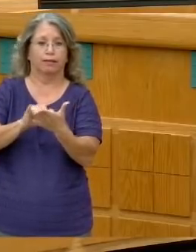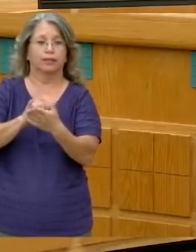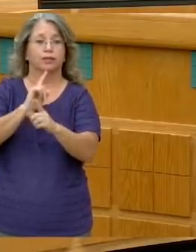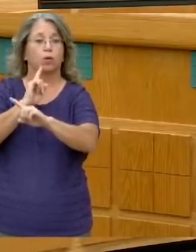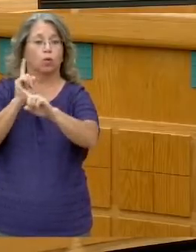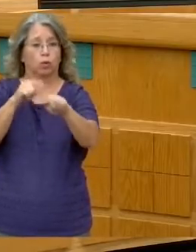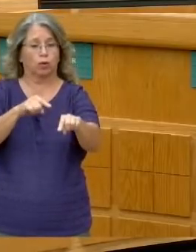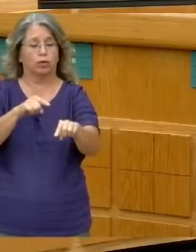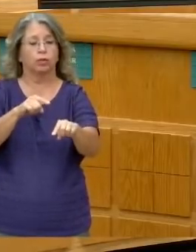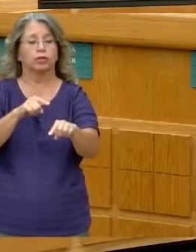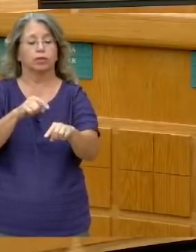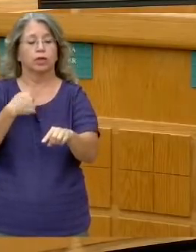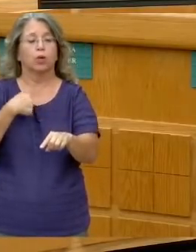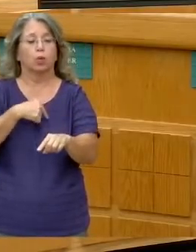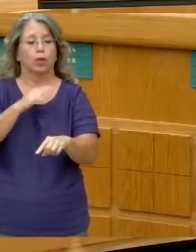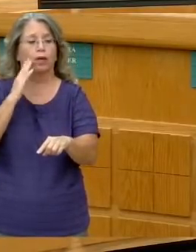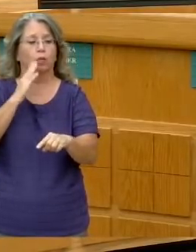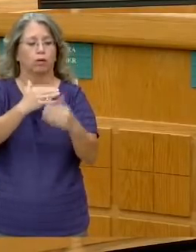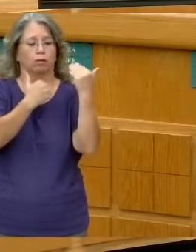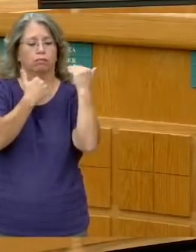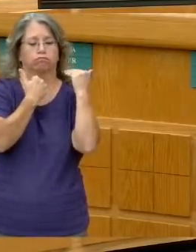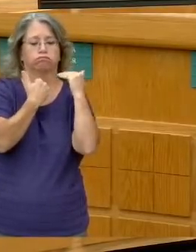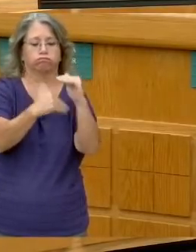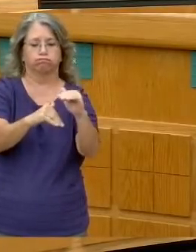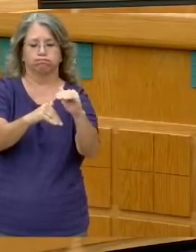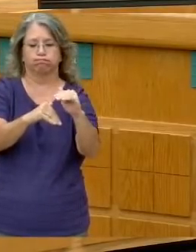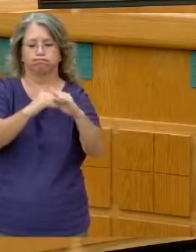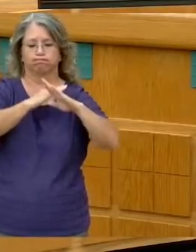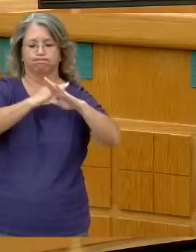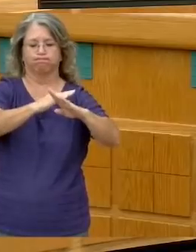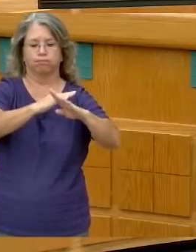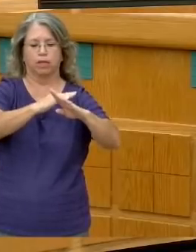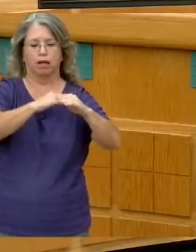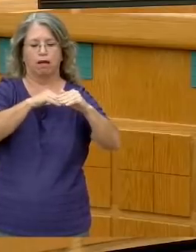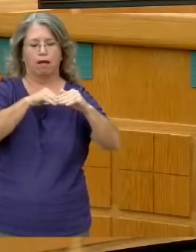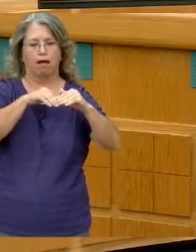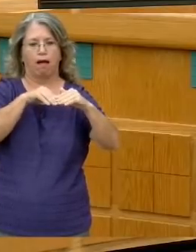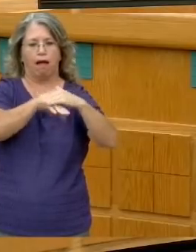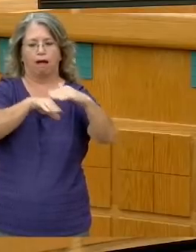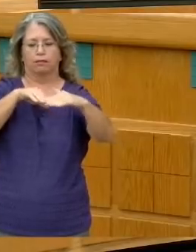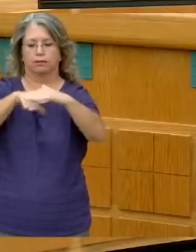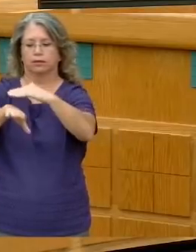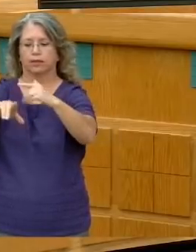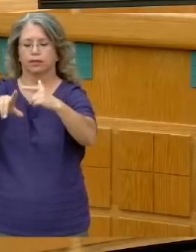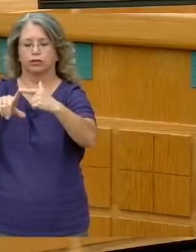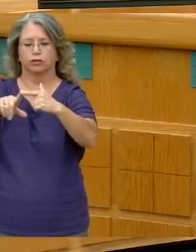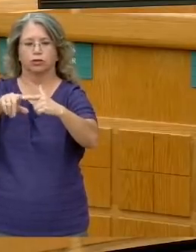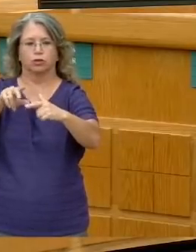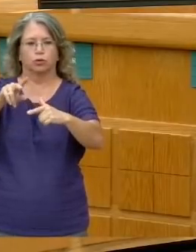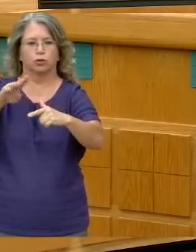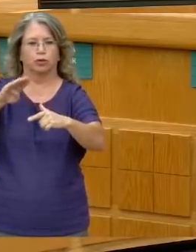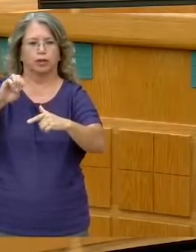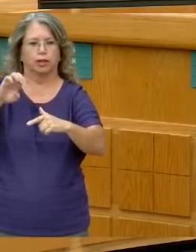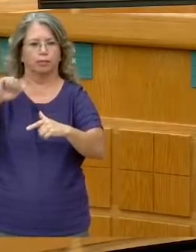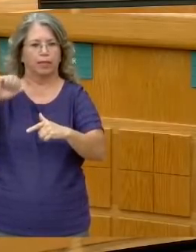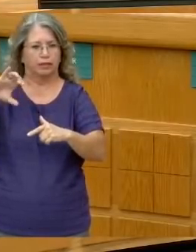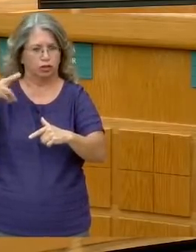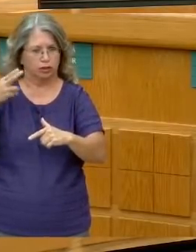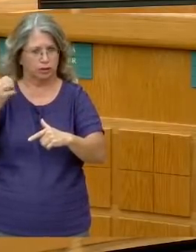be restricting access to the public beaches within the Corpus Christi